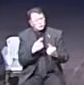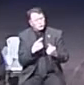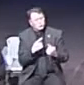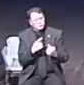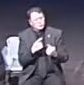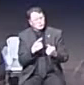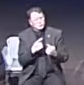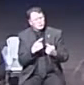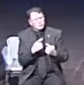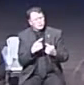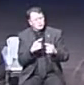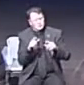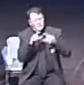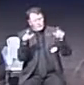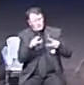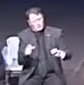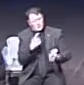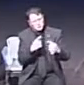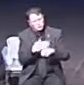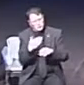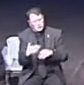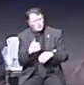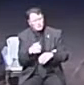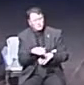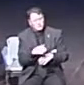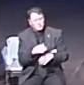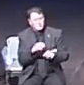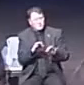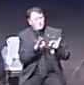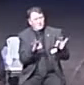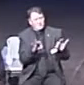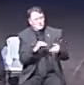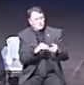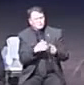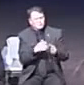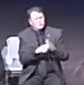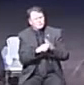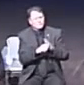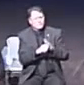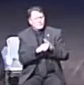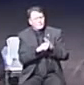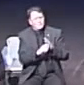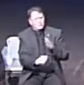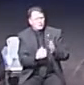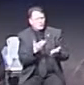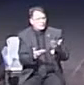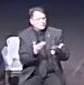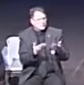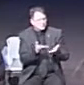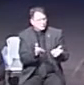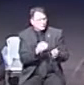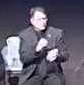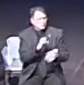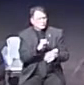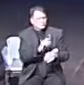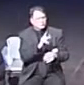in the show. Perfection remains for us a benchmark performance, not only for our partnership with Scorna Dance,